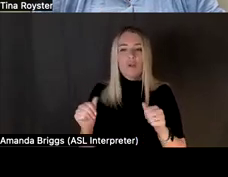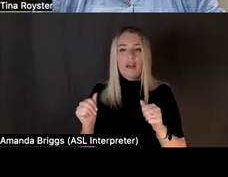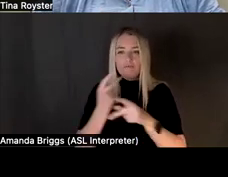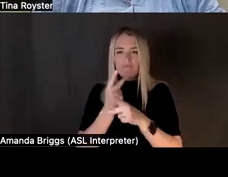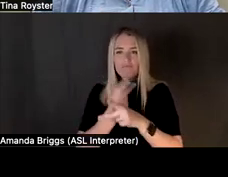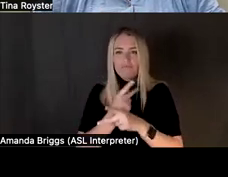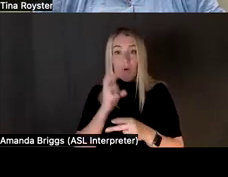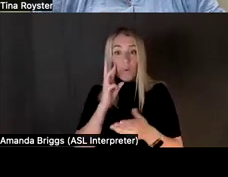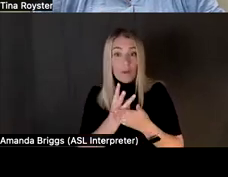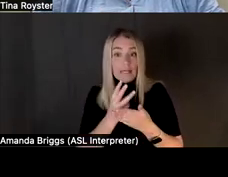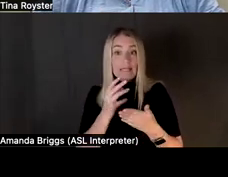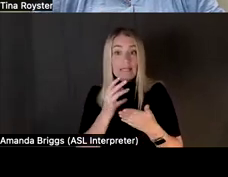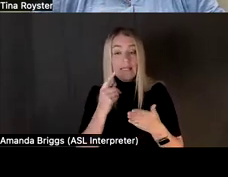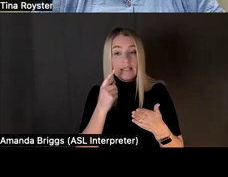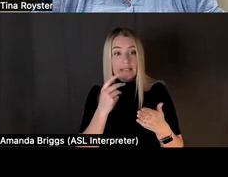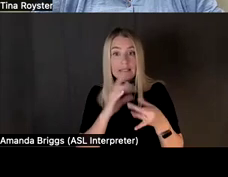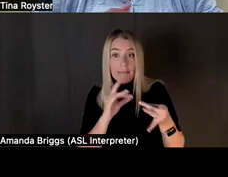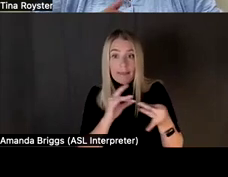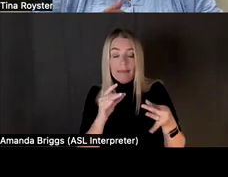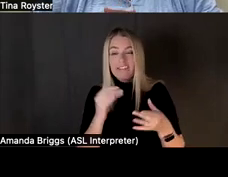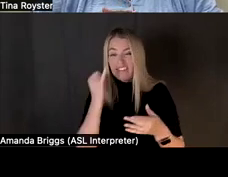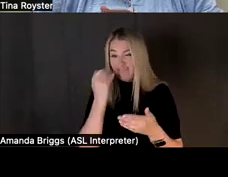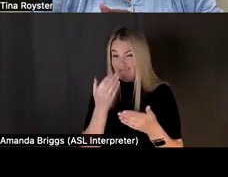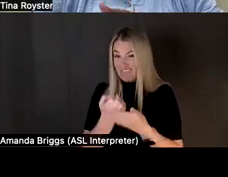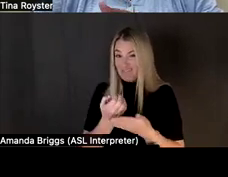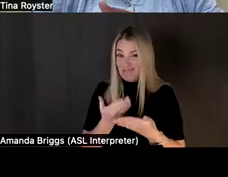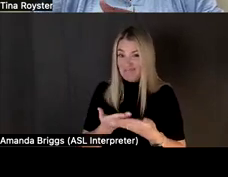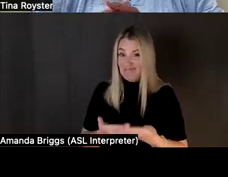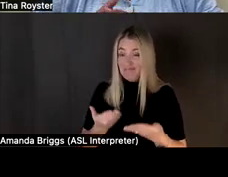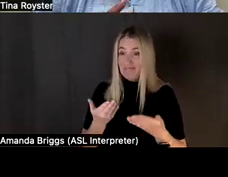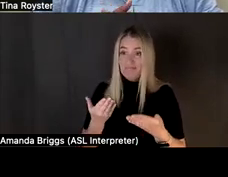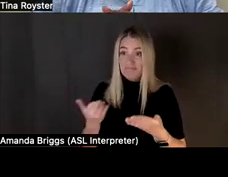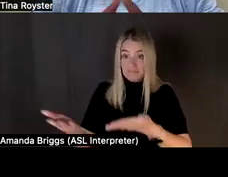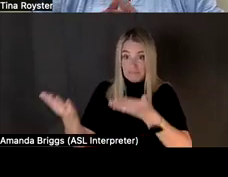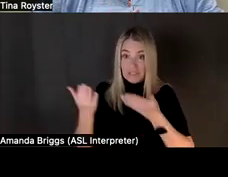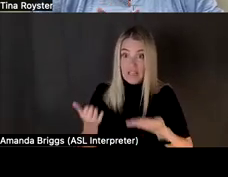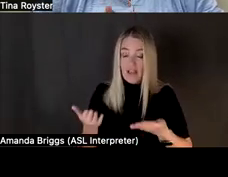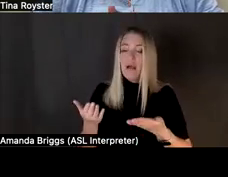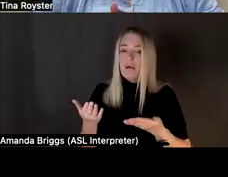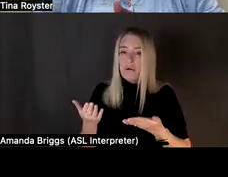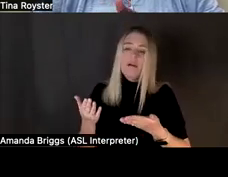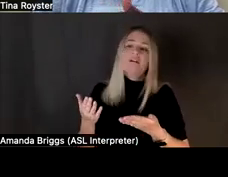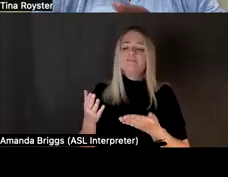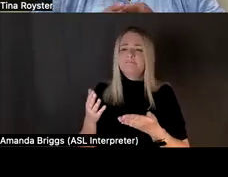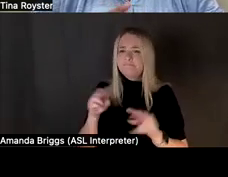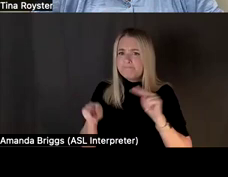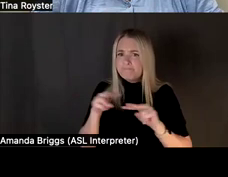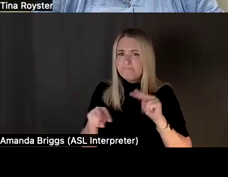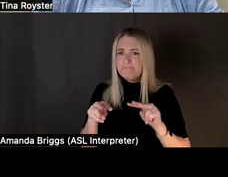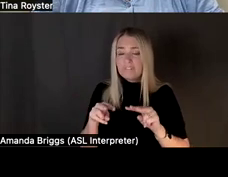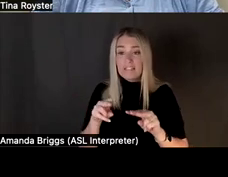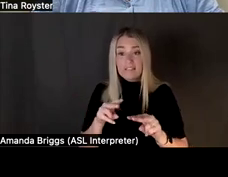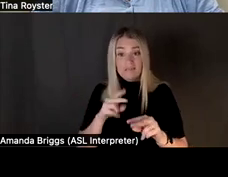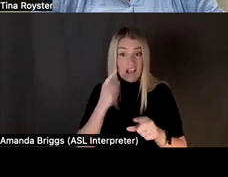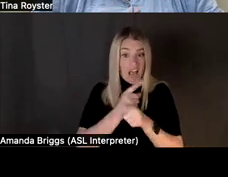statements. If there's evidence that's presented to us, to delve as much into what the accuracy of that evidence is. If